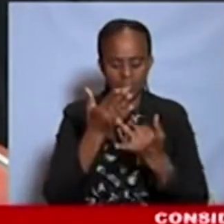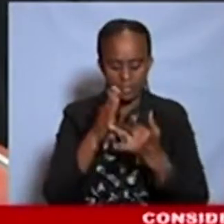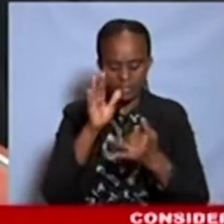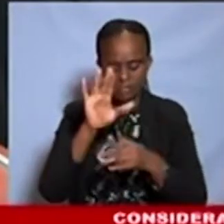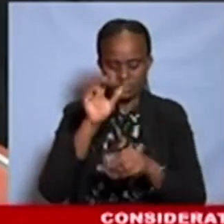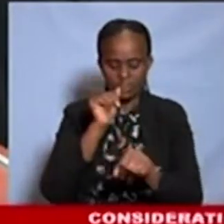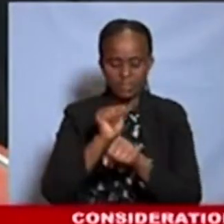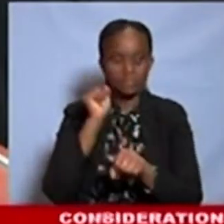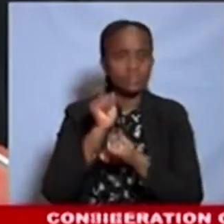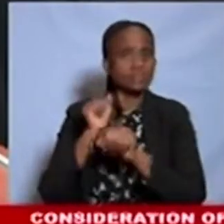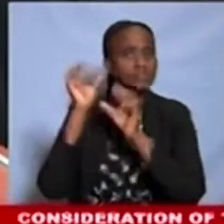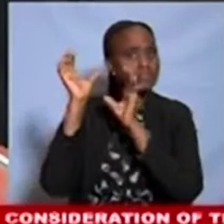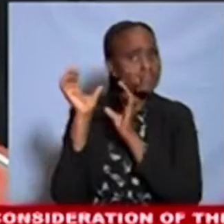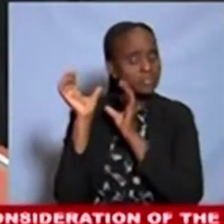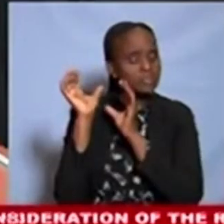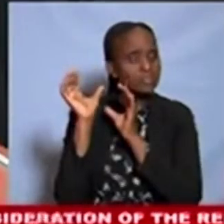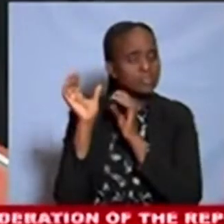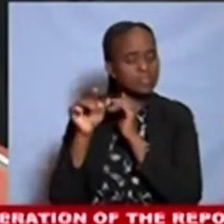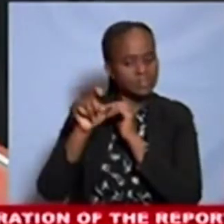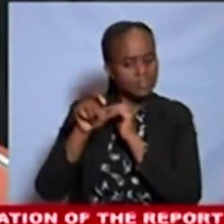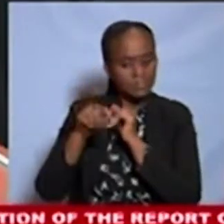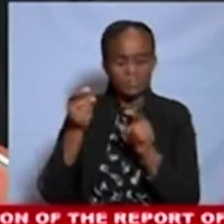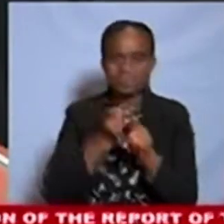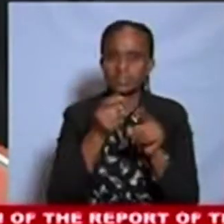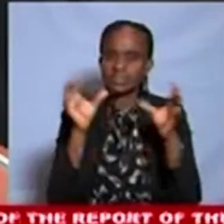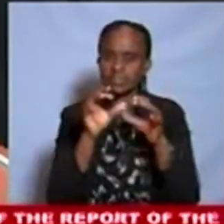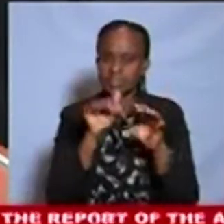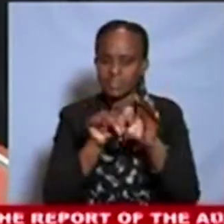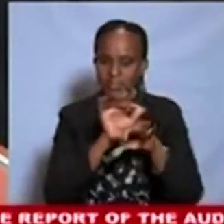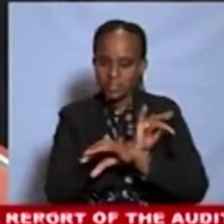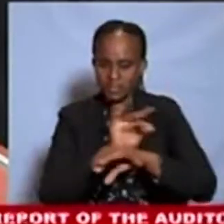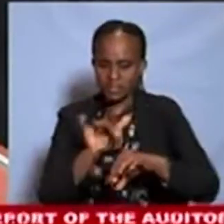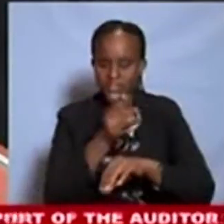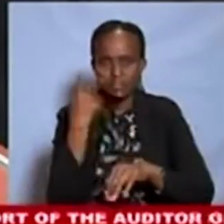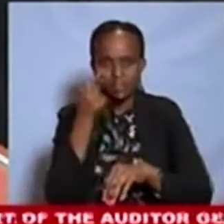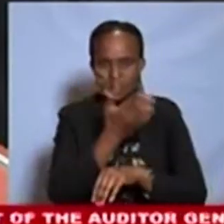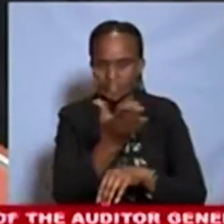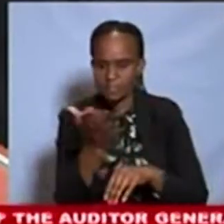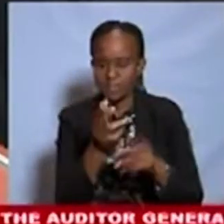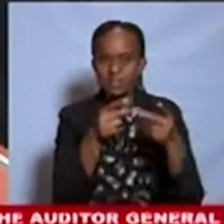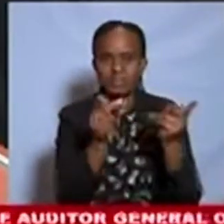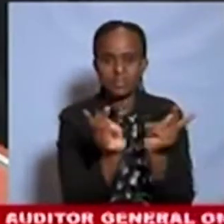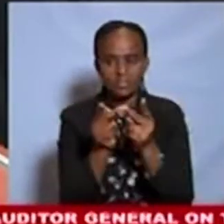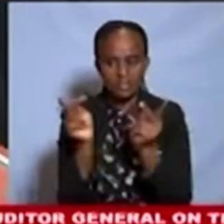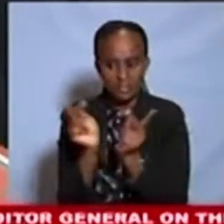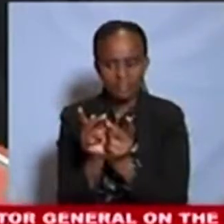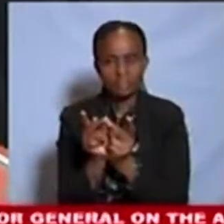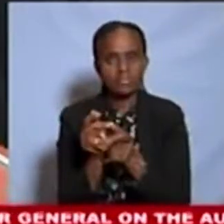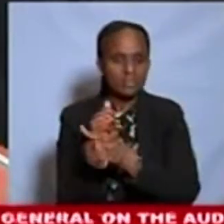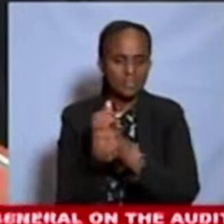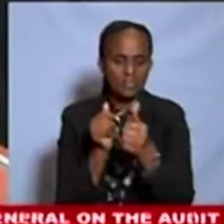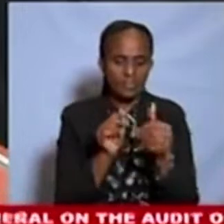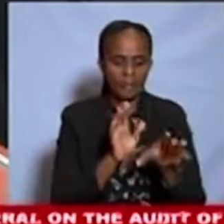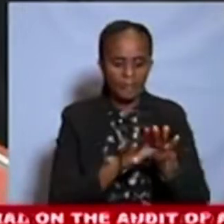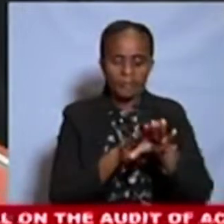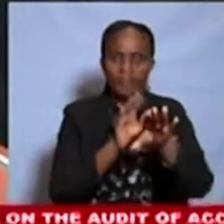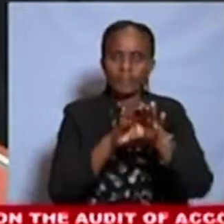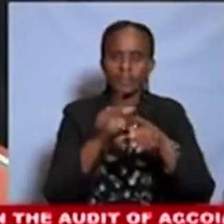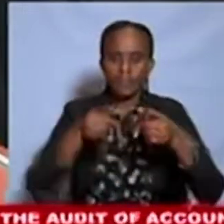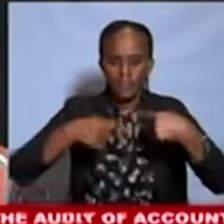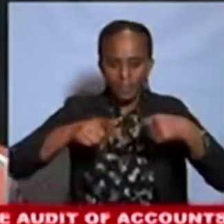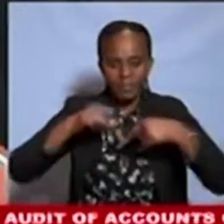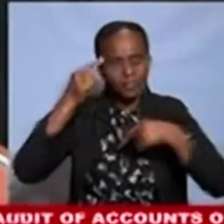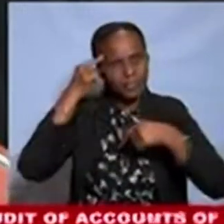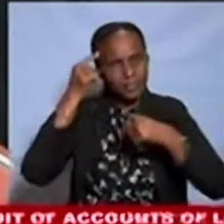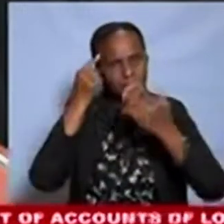workload required by the council in the absence of these filled positions, whilst pursuing the Local Government Service Commission to